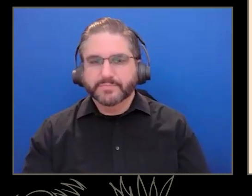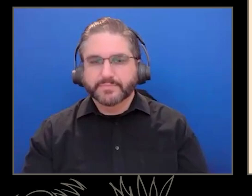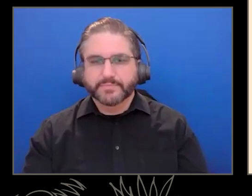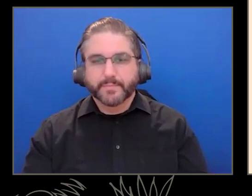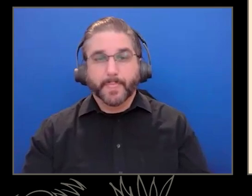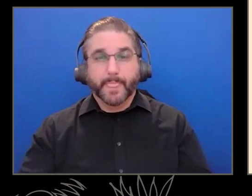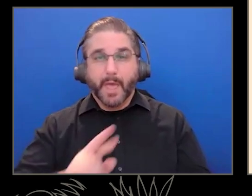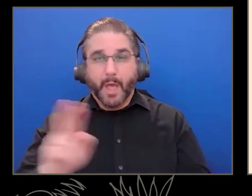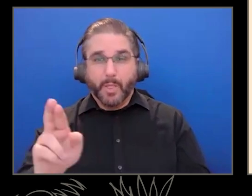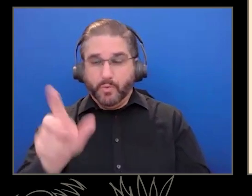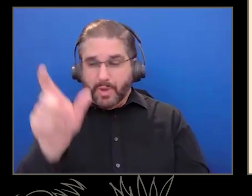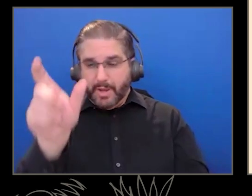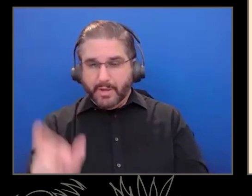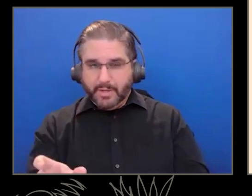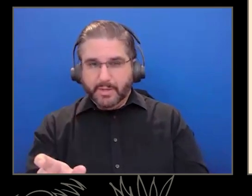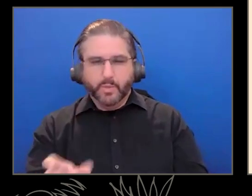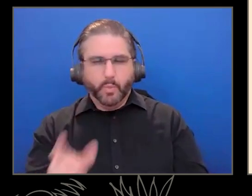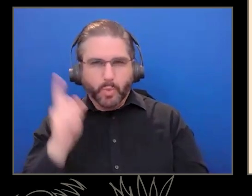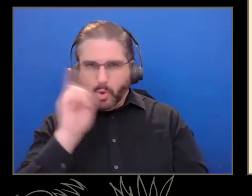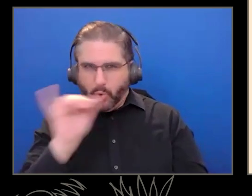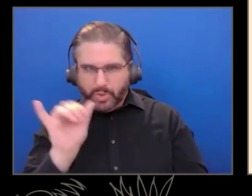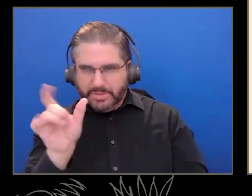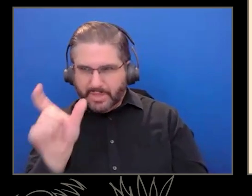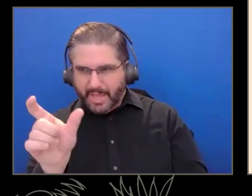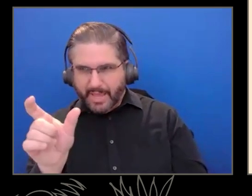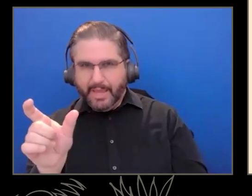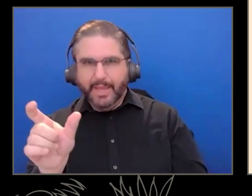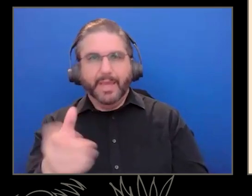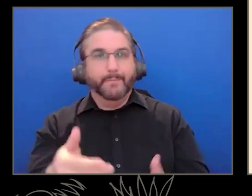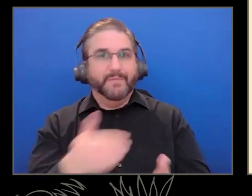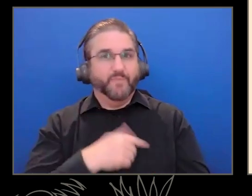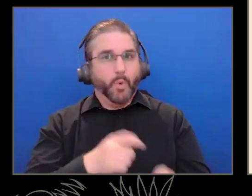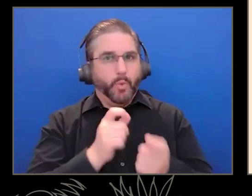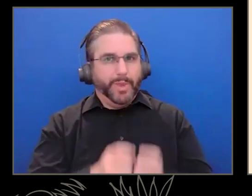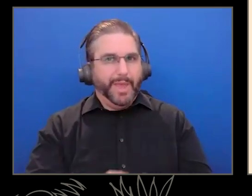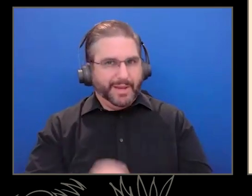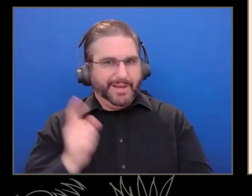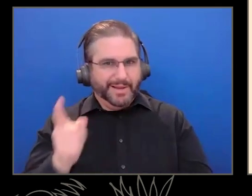website, how it looked before we made some edits.